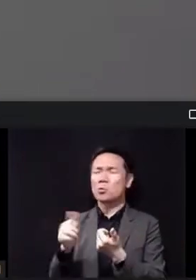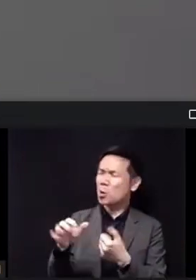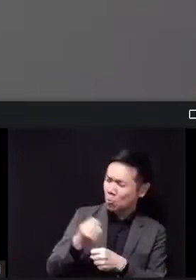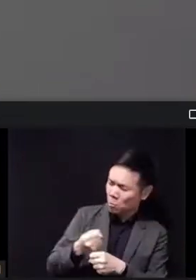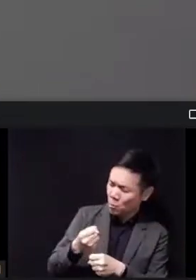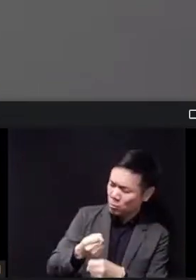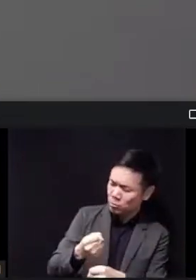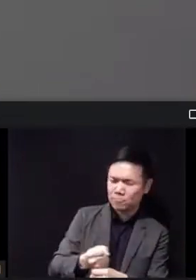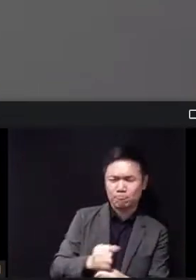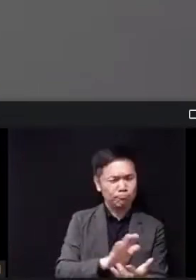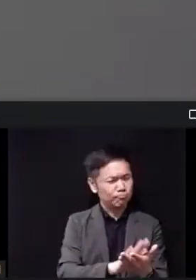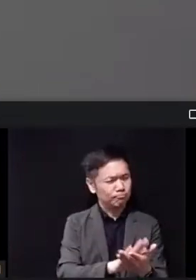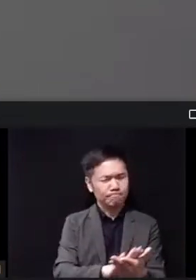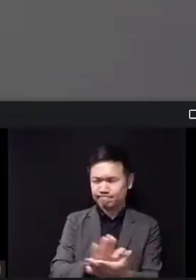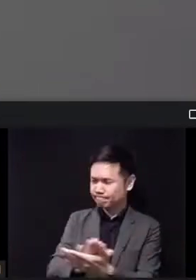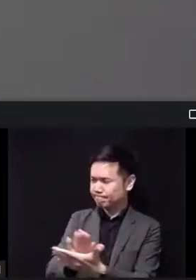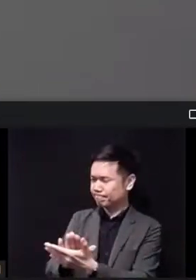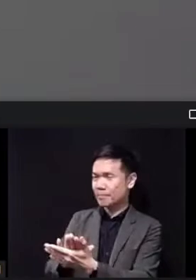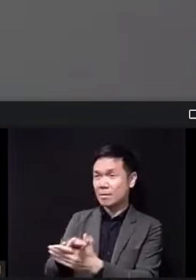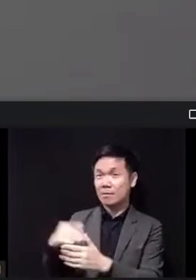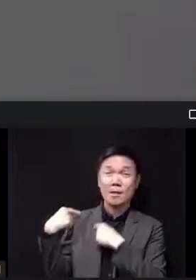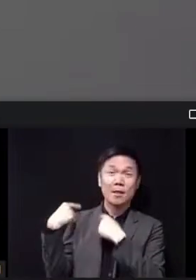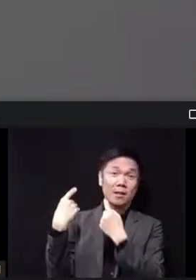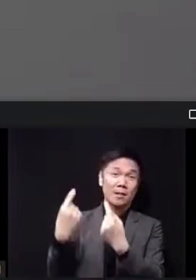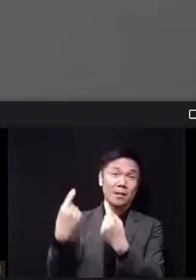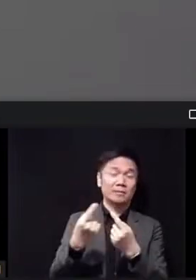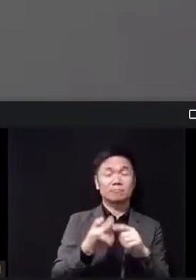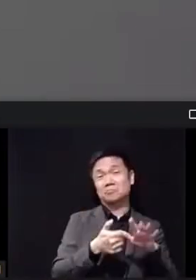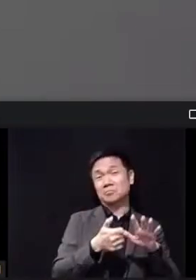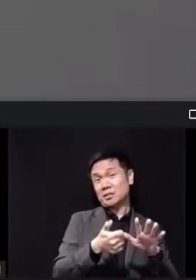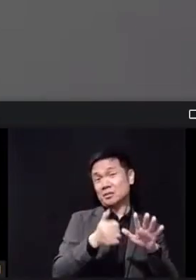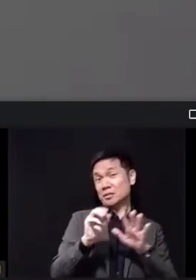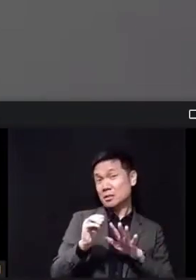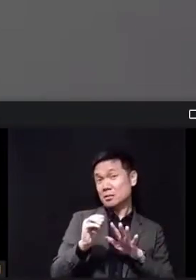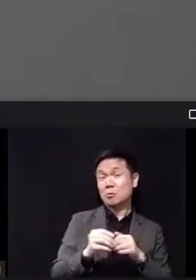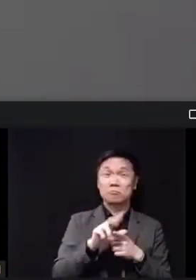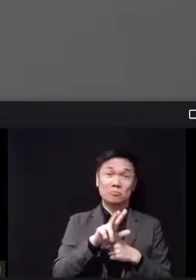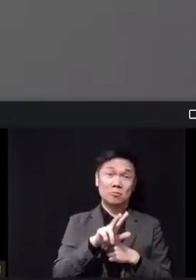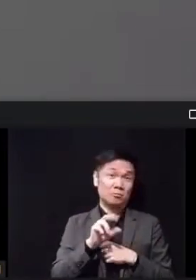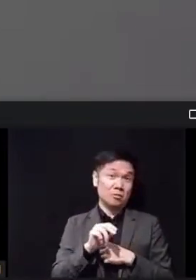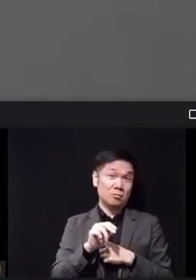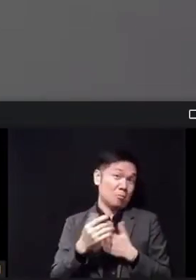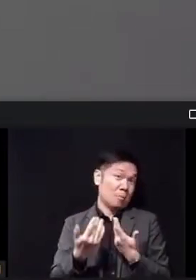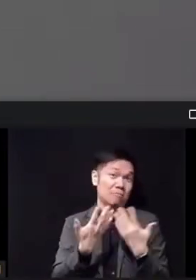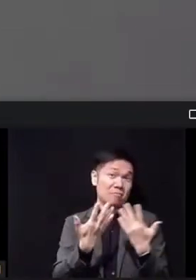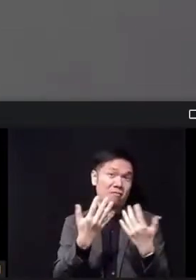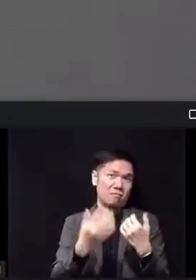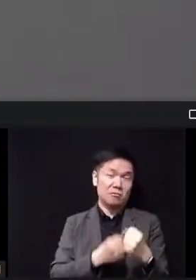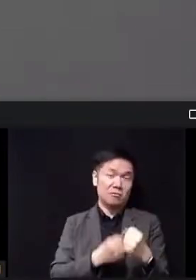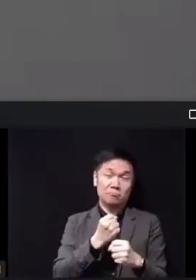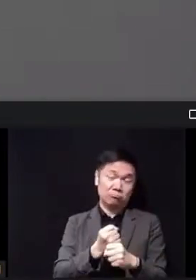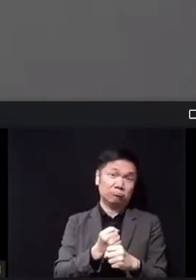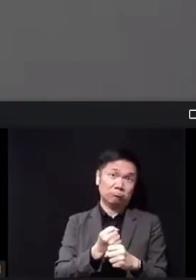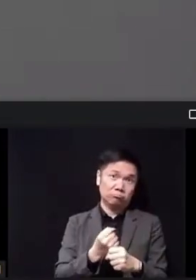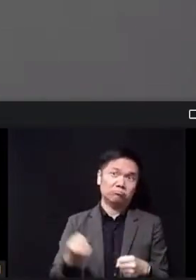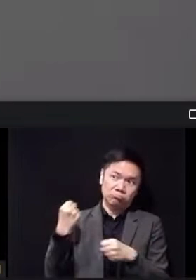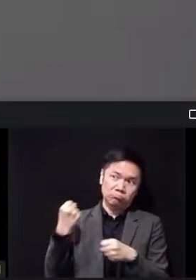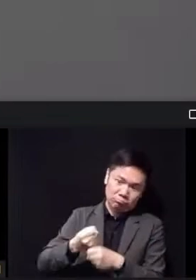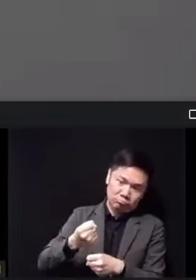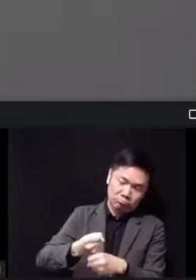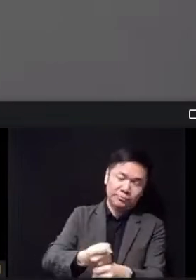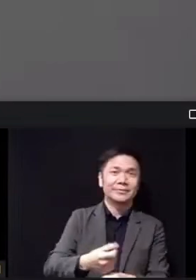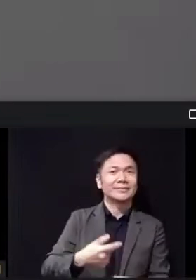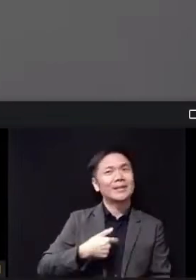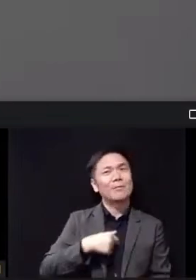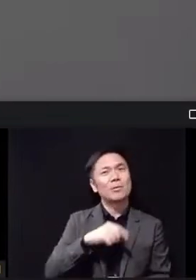hard work over the last 60 years, 30 years, and decade. I and my colleagues at